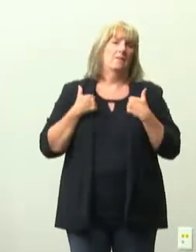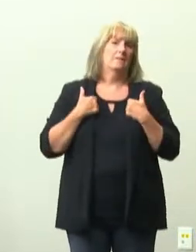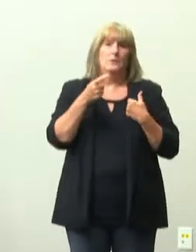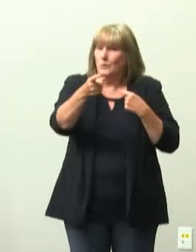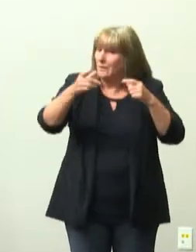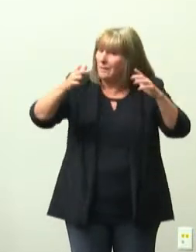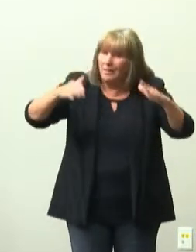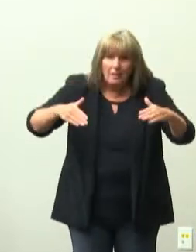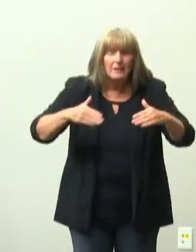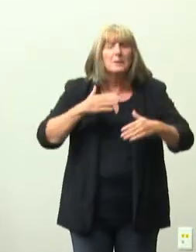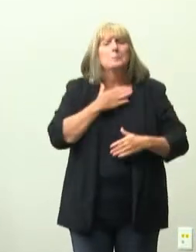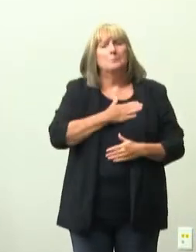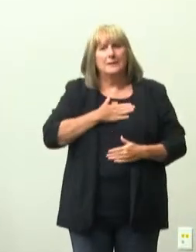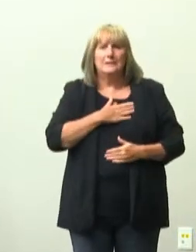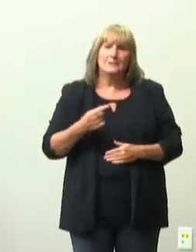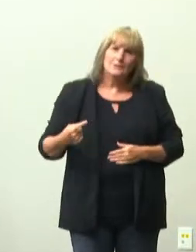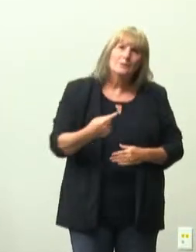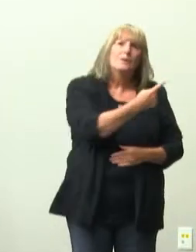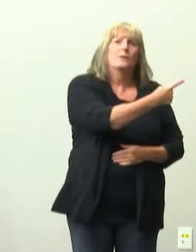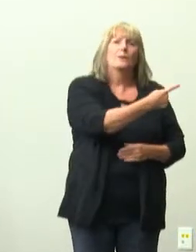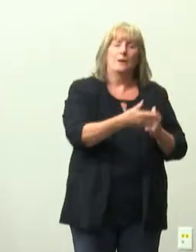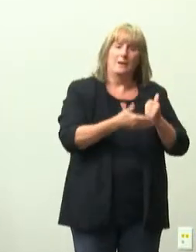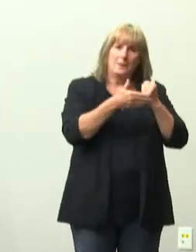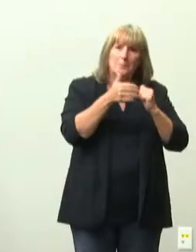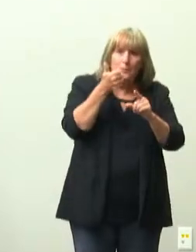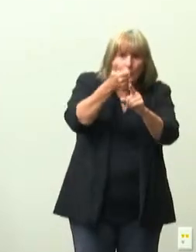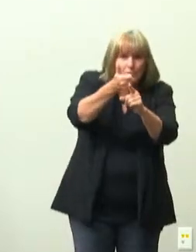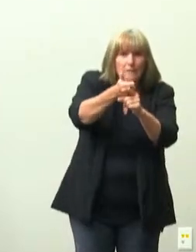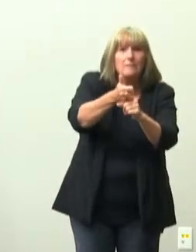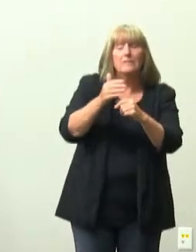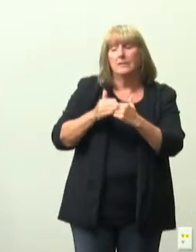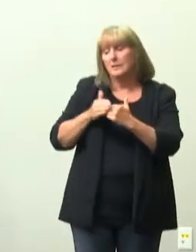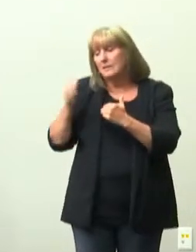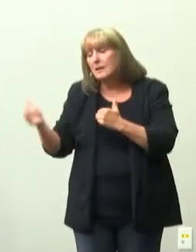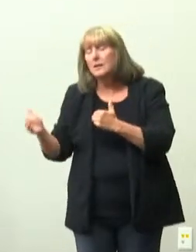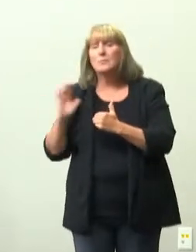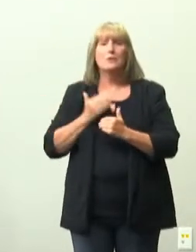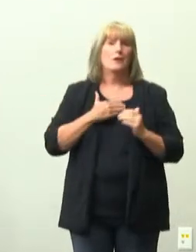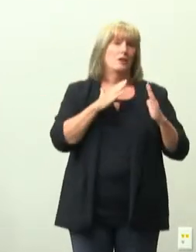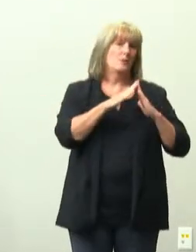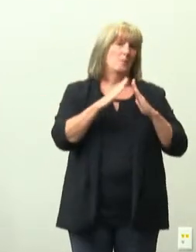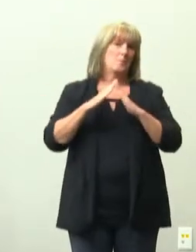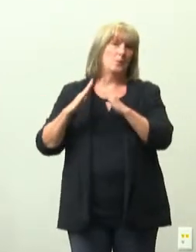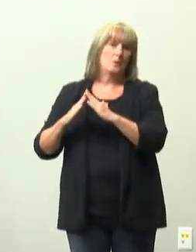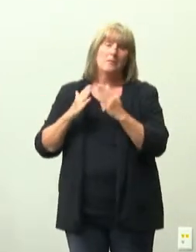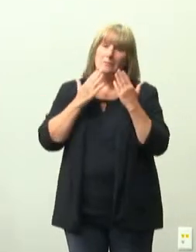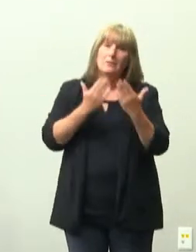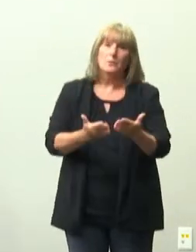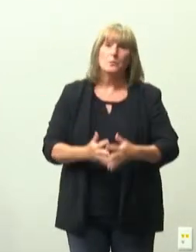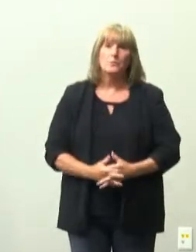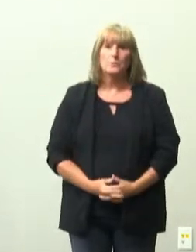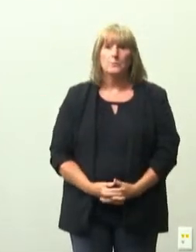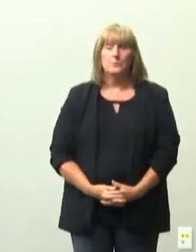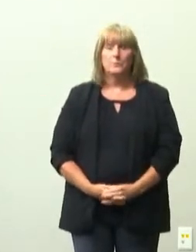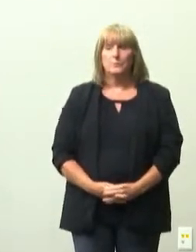your vaccine yet, please do. It'll help yourself, your neighbors, and our community as a whole. Thank you.